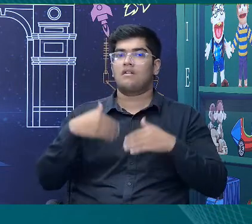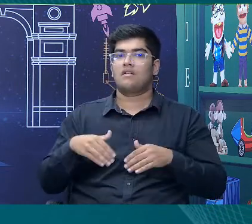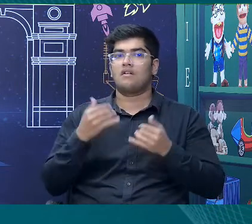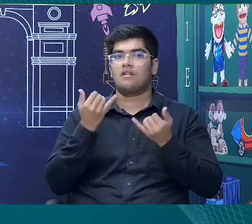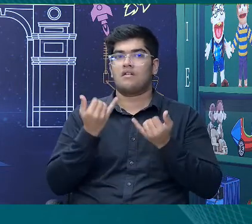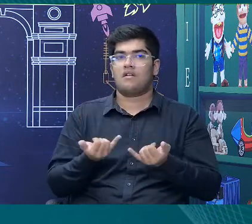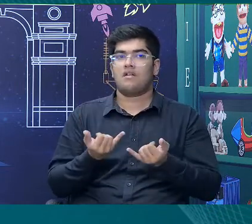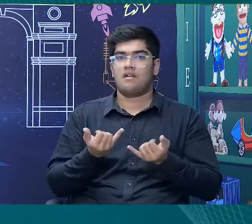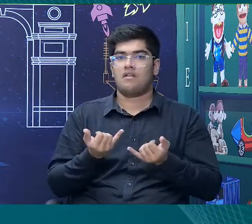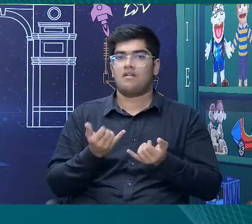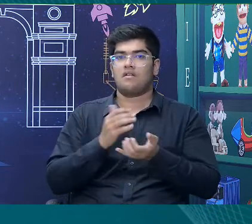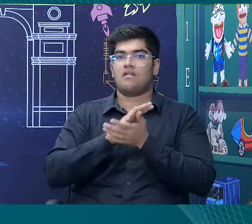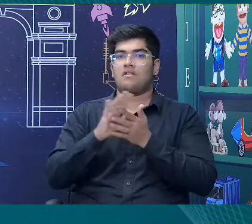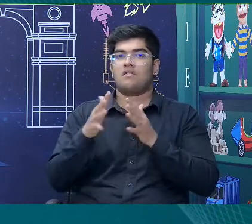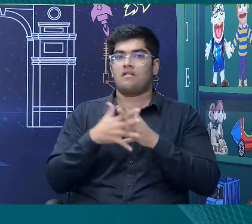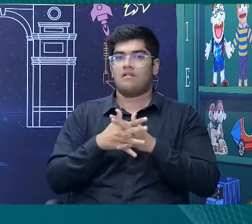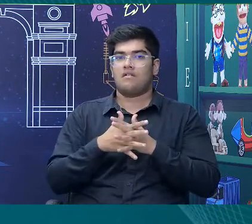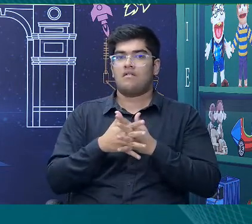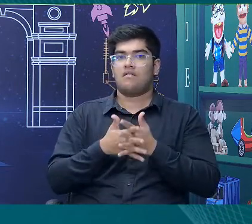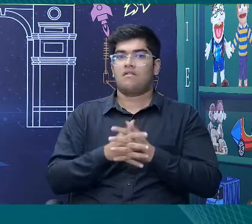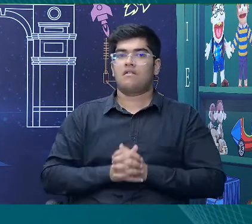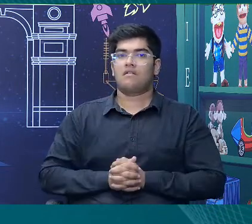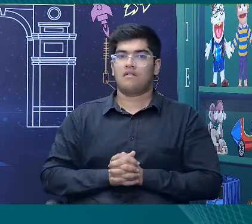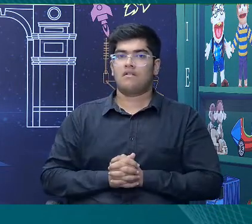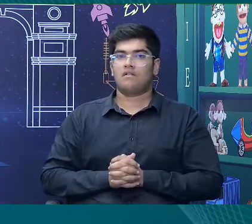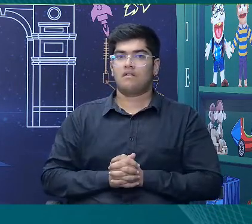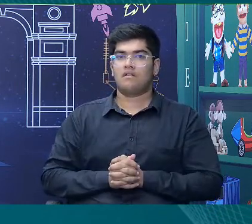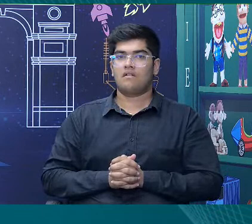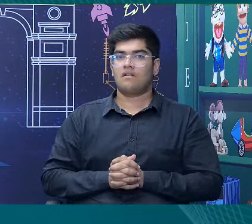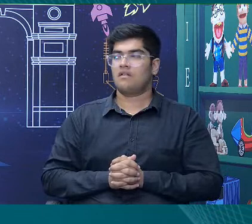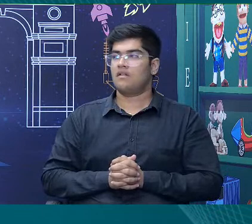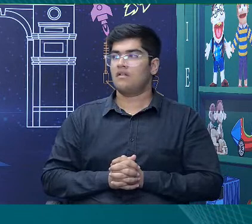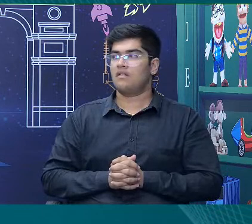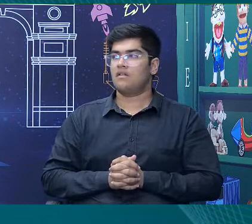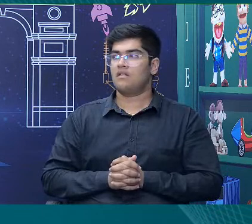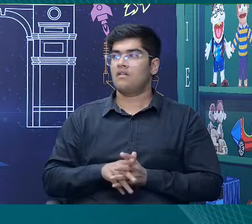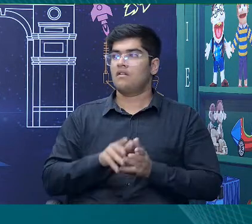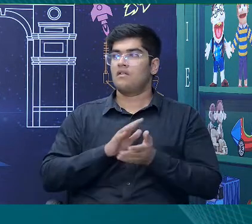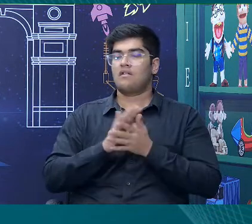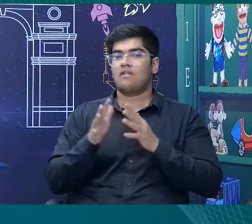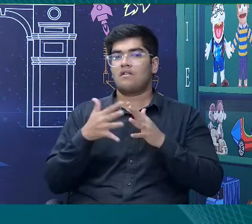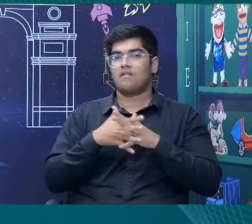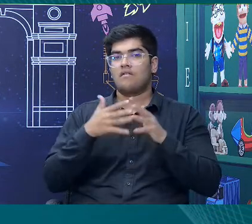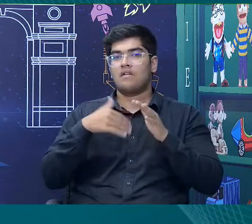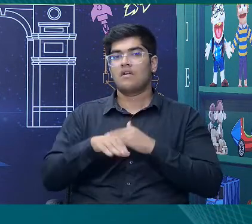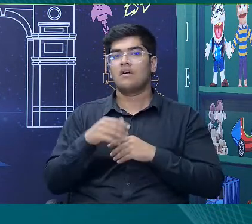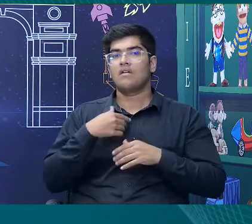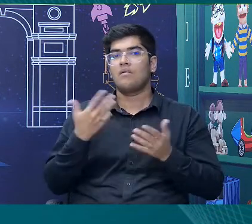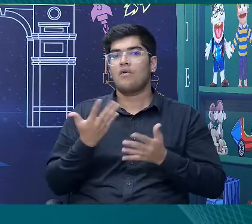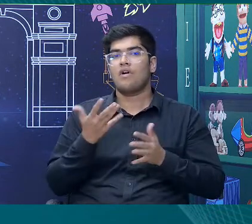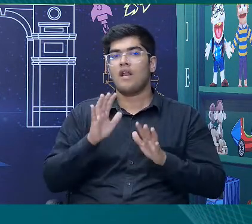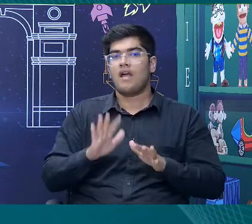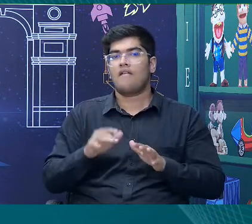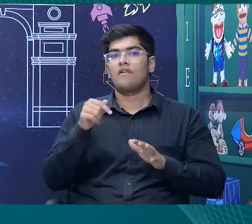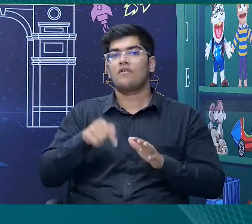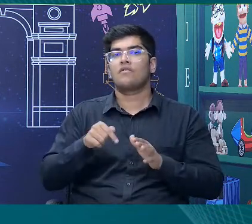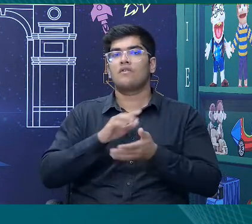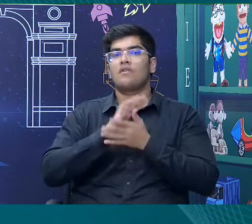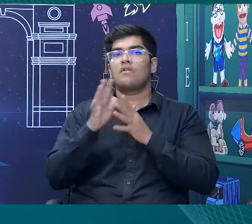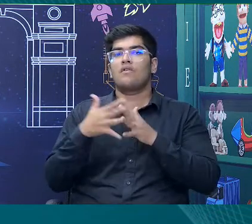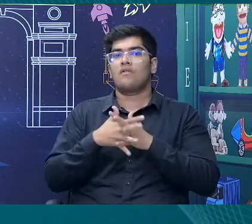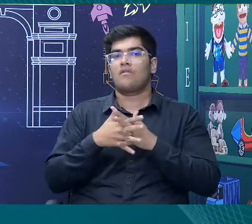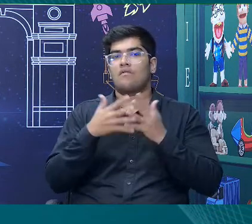And now ma'am will assign you homework, and what we have in today's